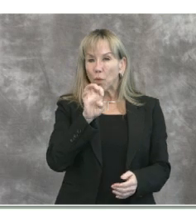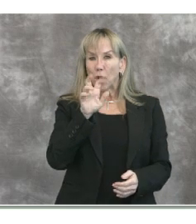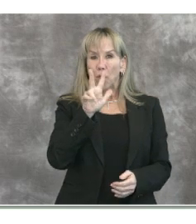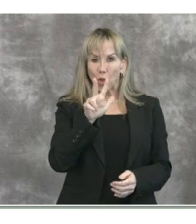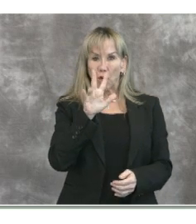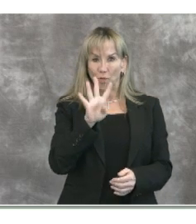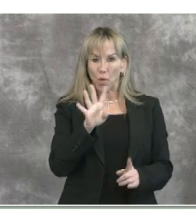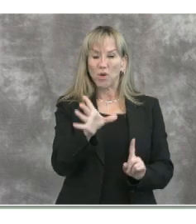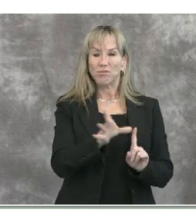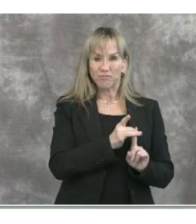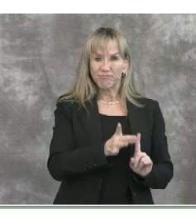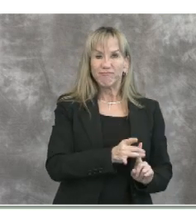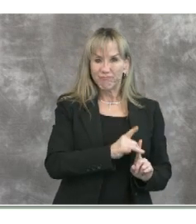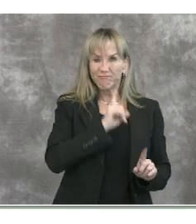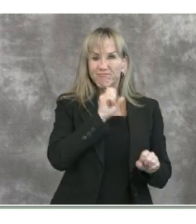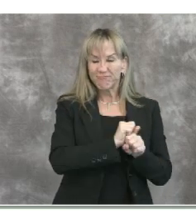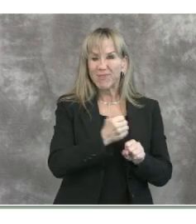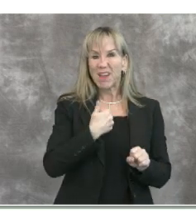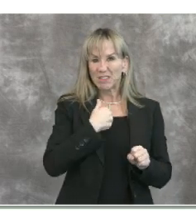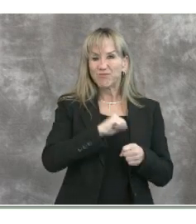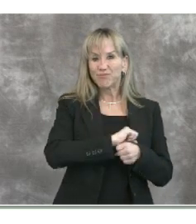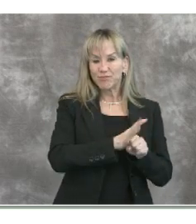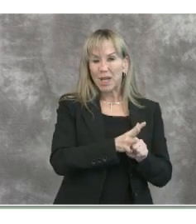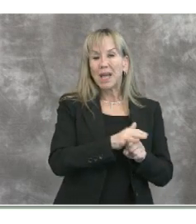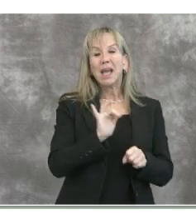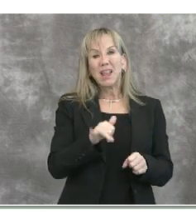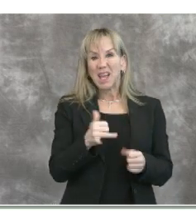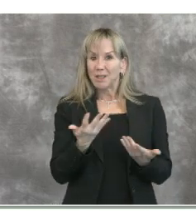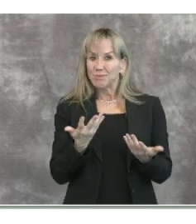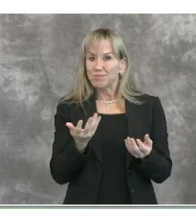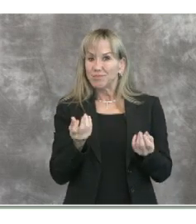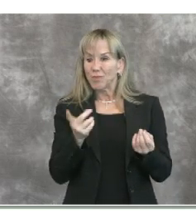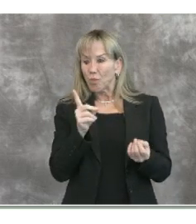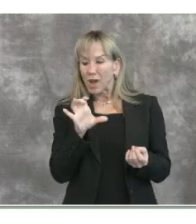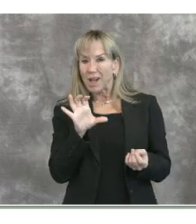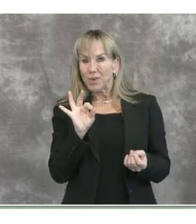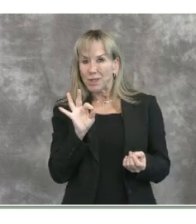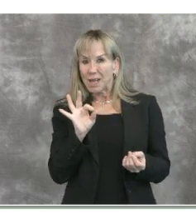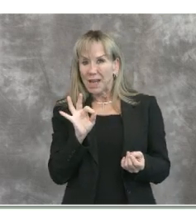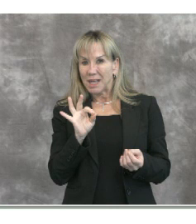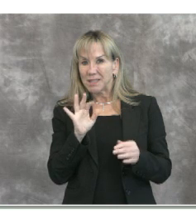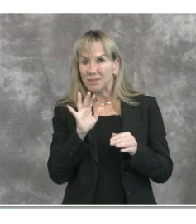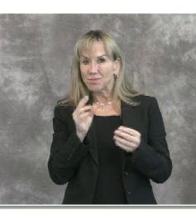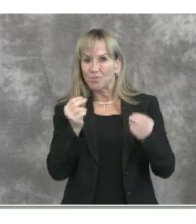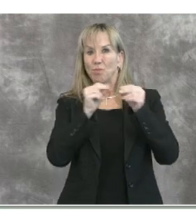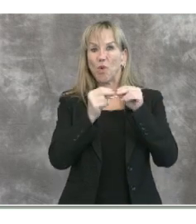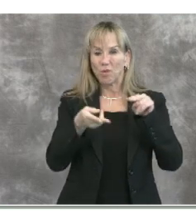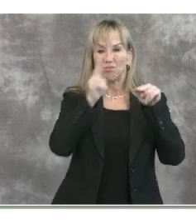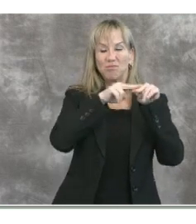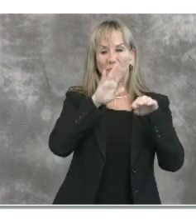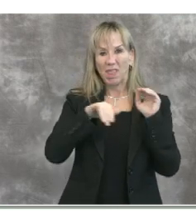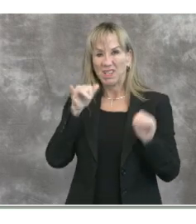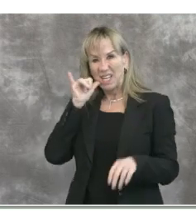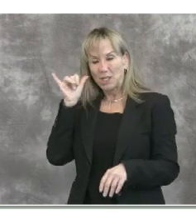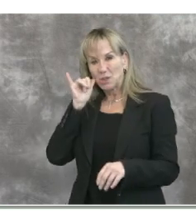2,434 cases, which is 109 more cases than we reported yesterday, as well as